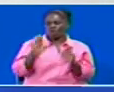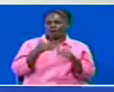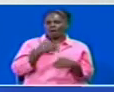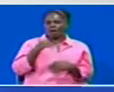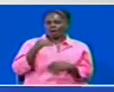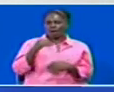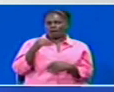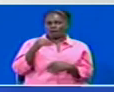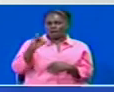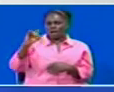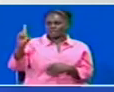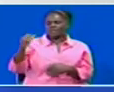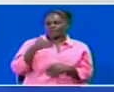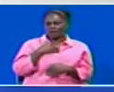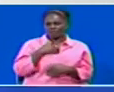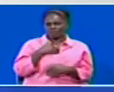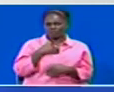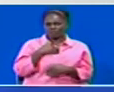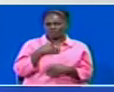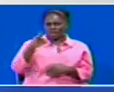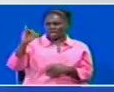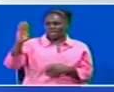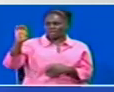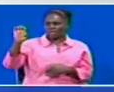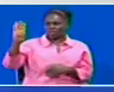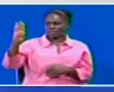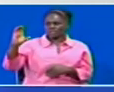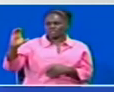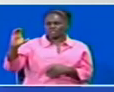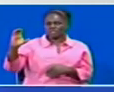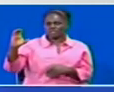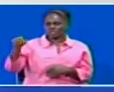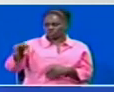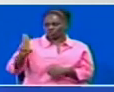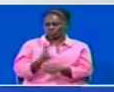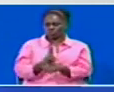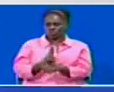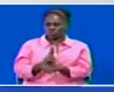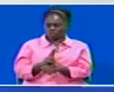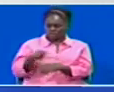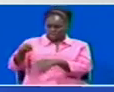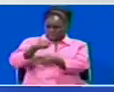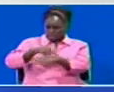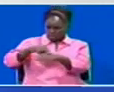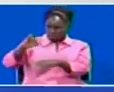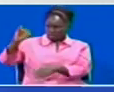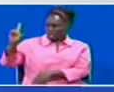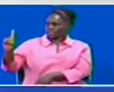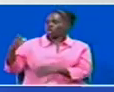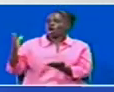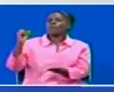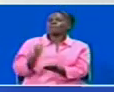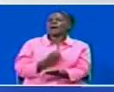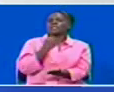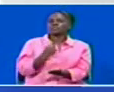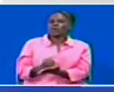identification documents that IBC agree to, or rather you can legally register the with. ID either a national ID or a passport.